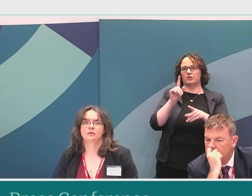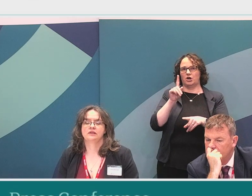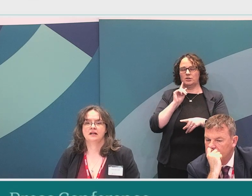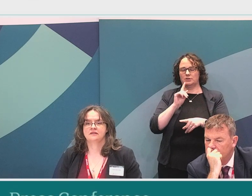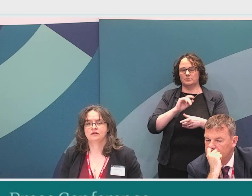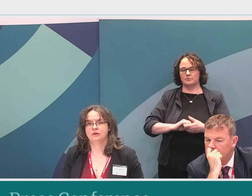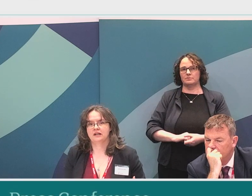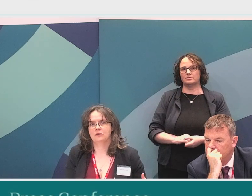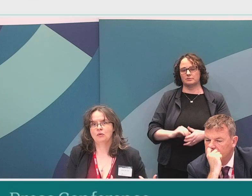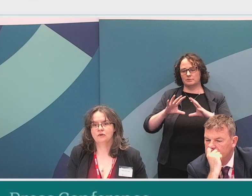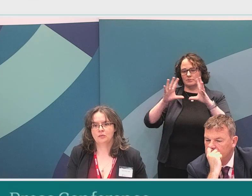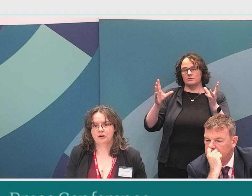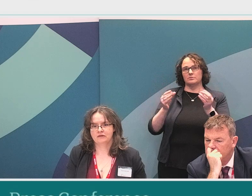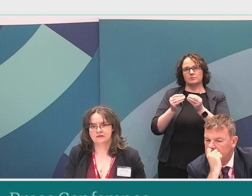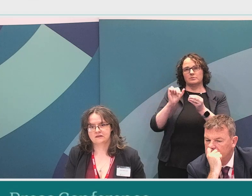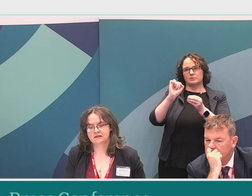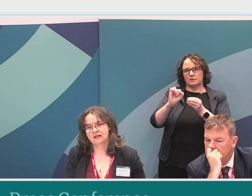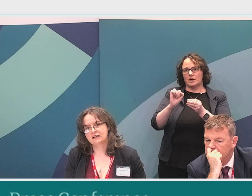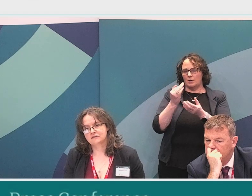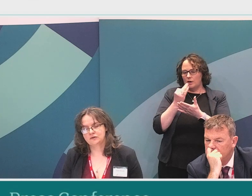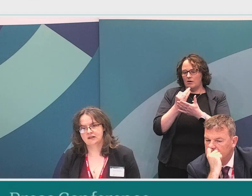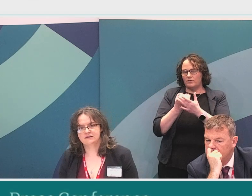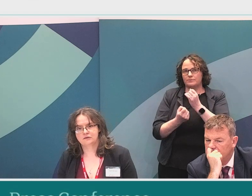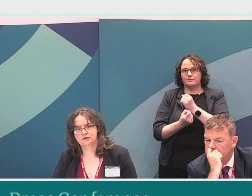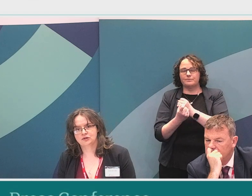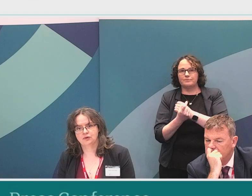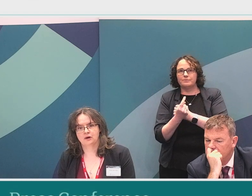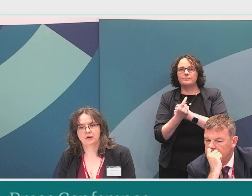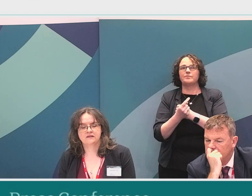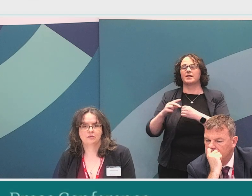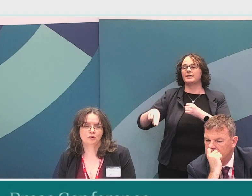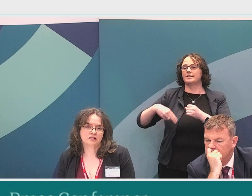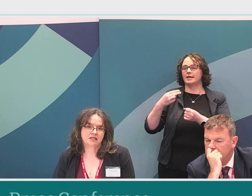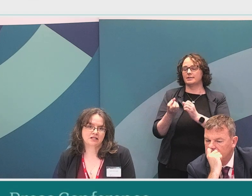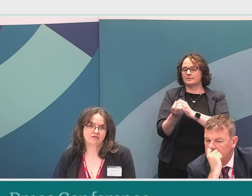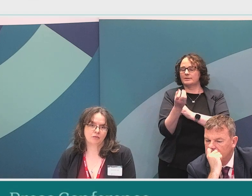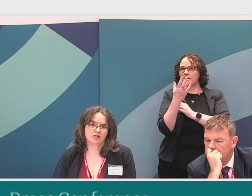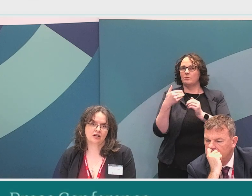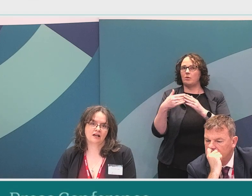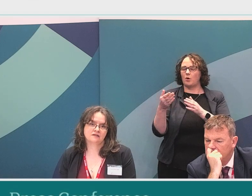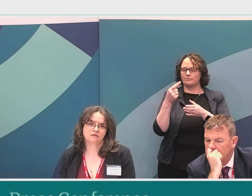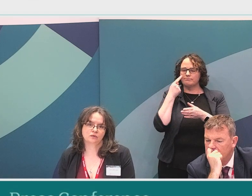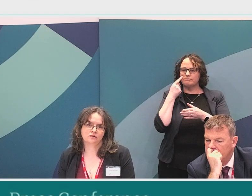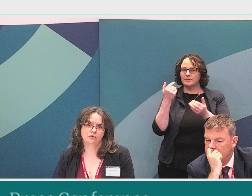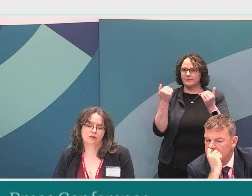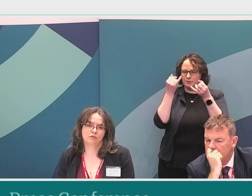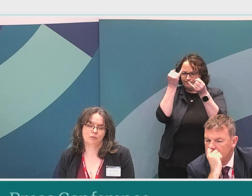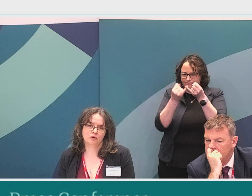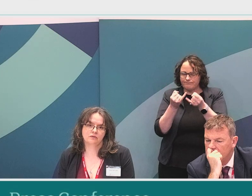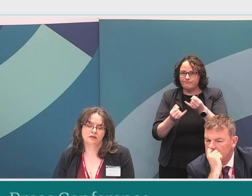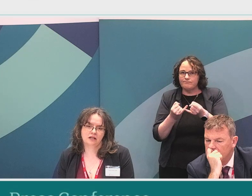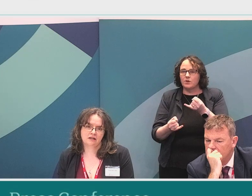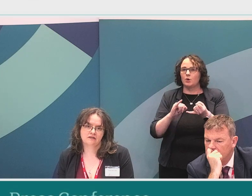So that's looking at overall prevalence. The next few slides I'm going to show you are based on more detailed information asked of those who